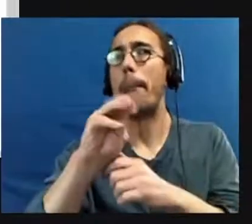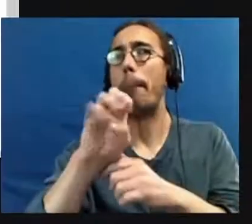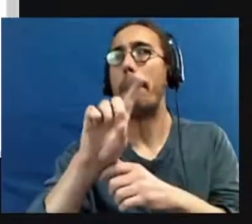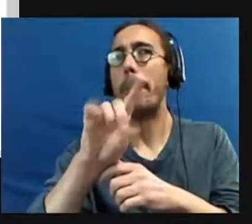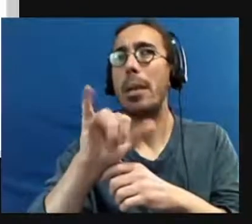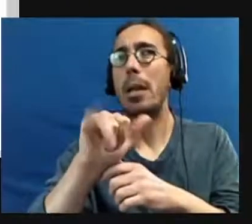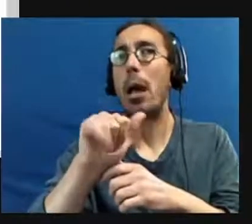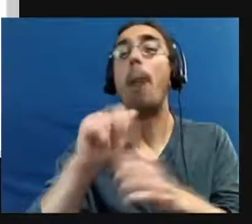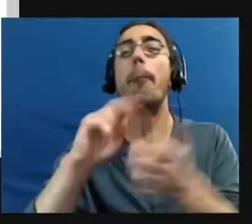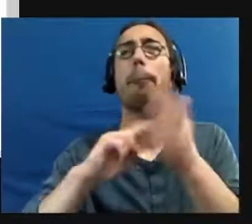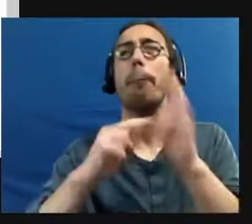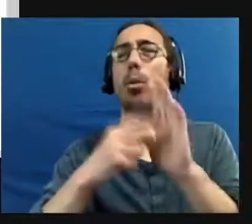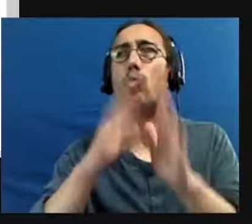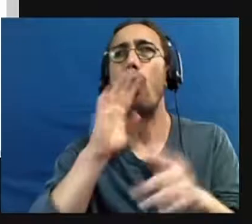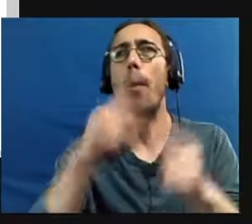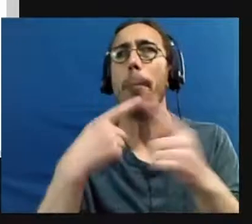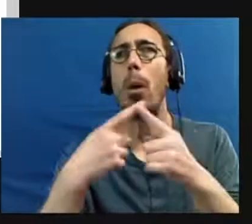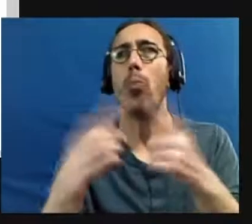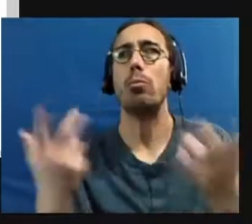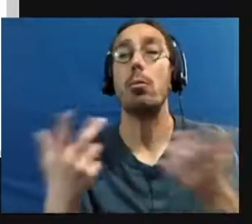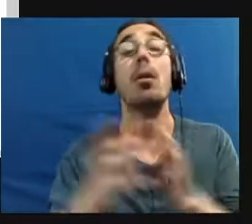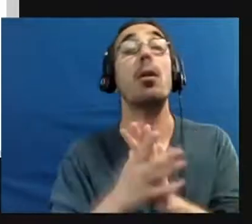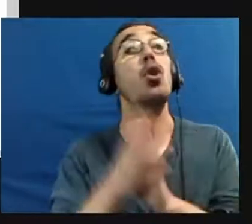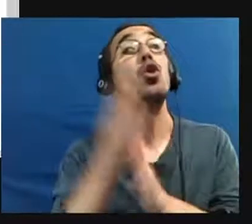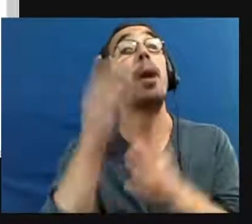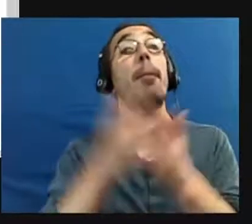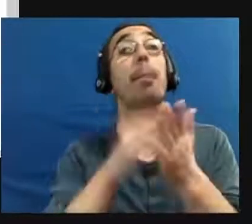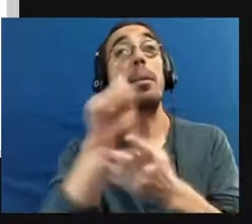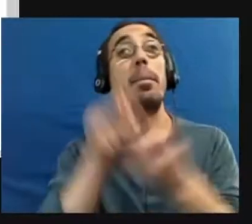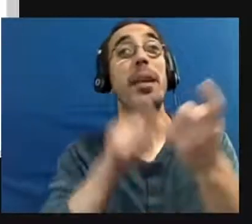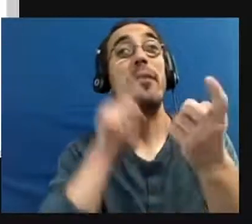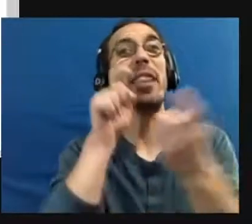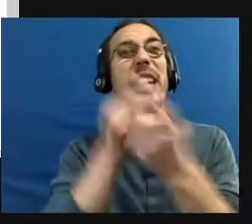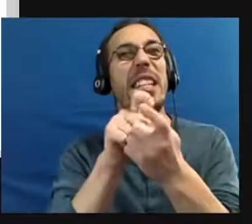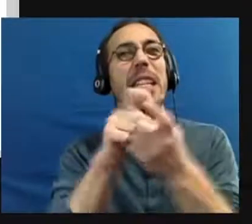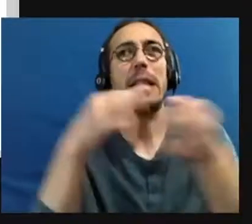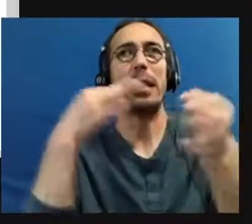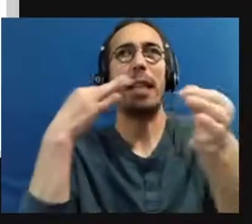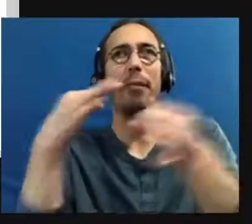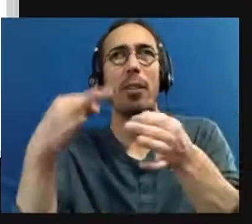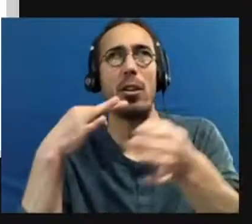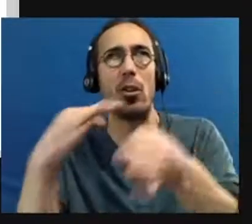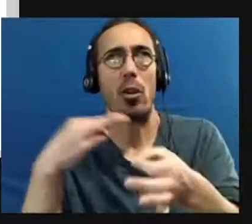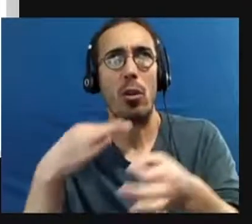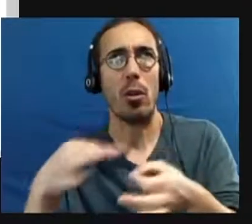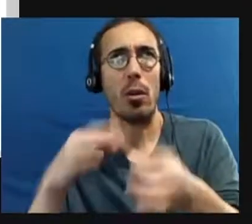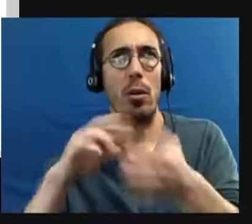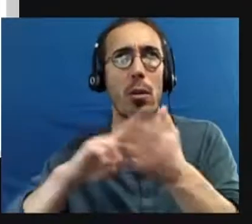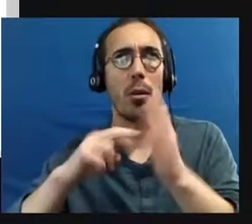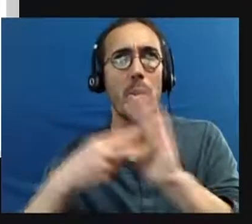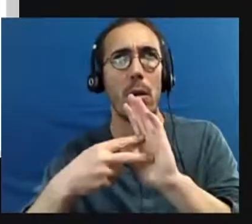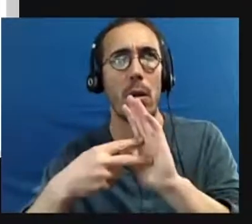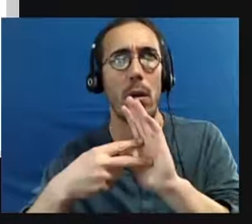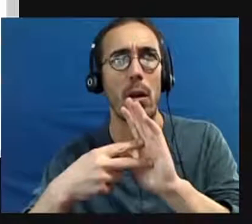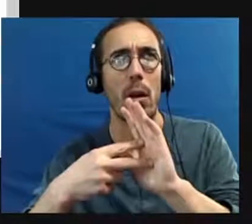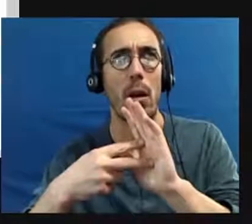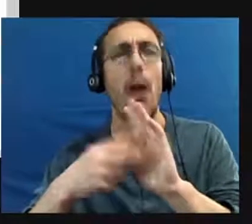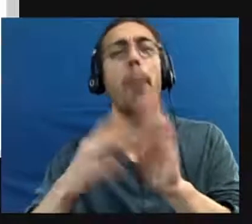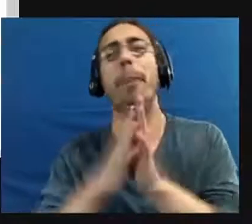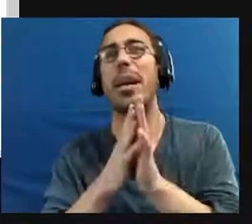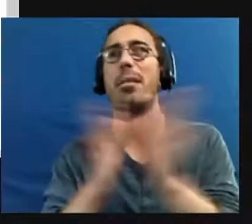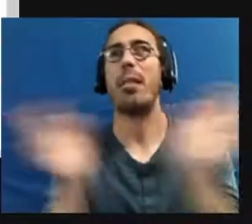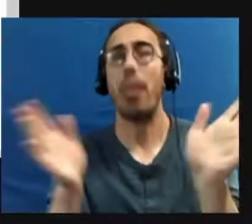about? And there's a couple of like specific and explicit definitions, but they don't get to sort of the nuance of this topic. So for